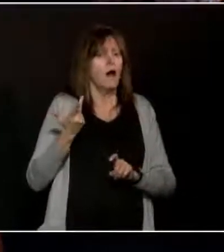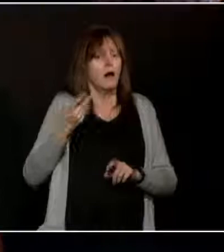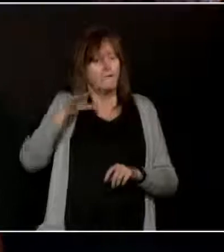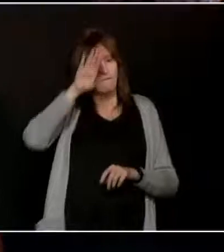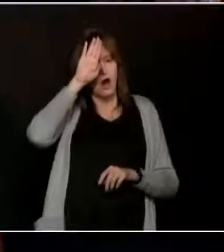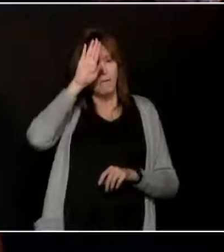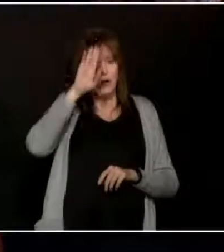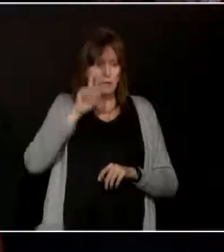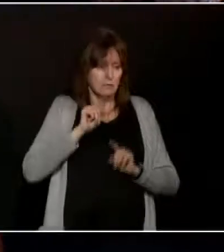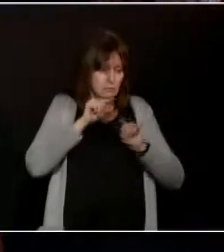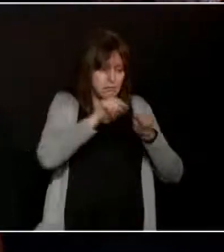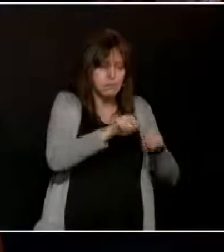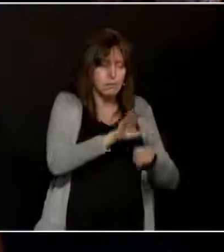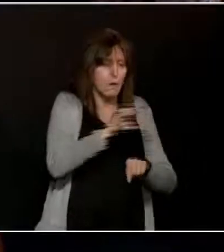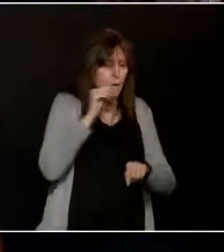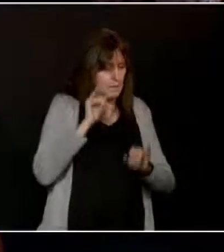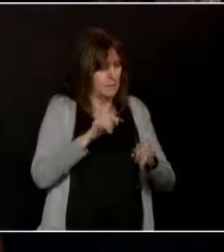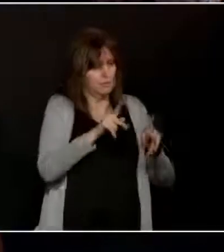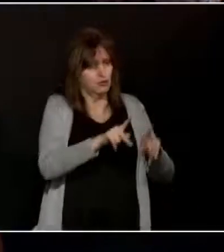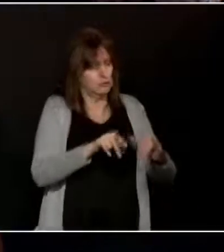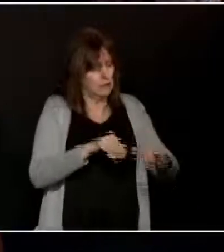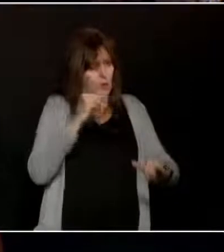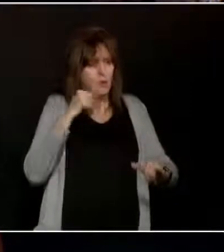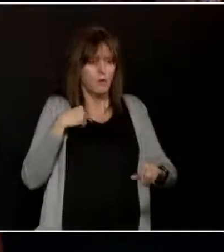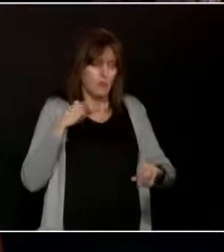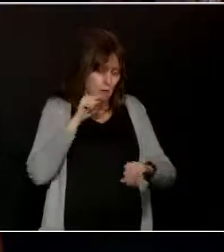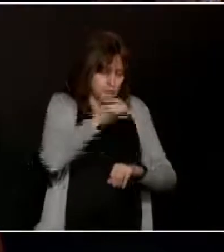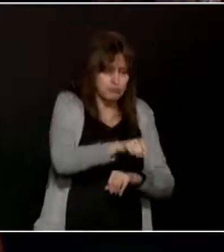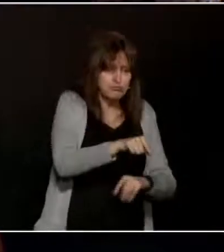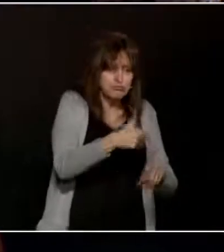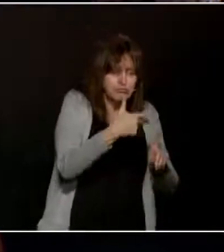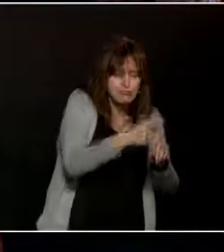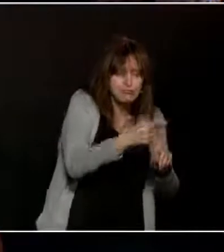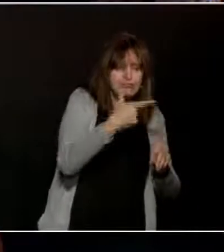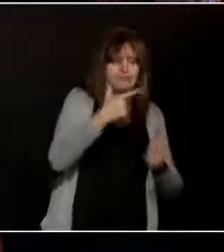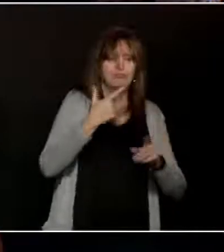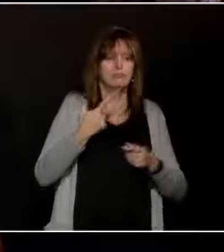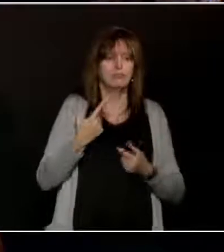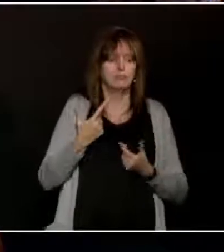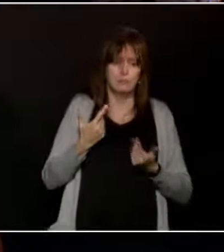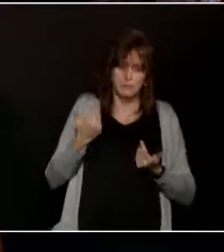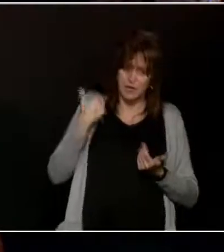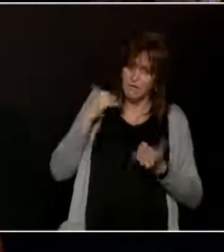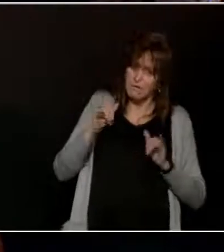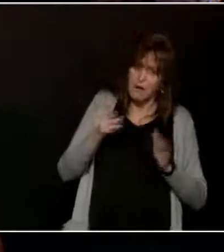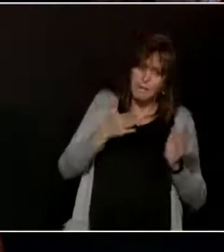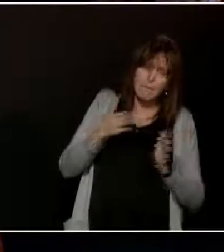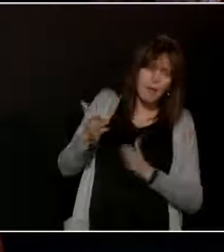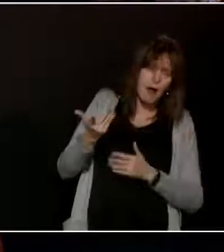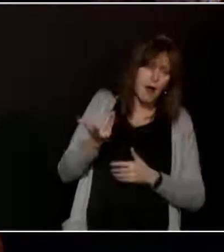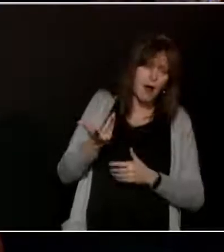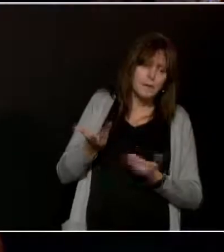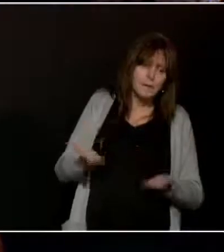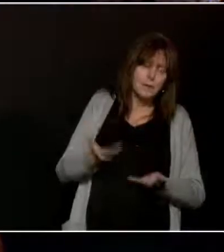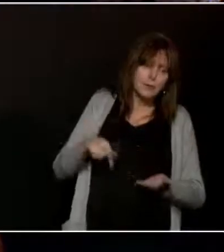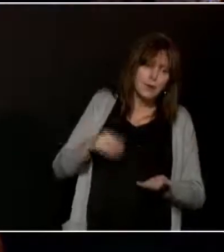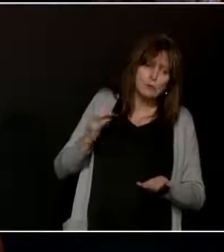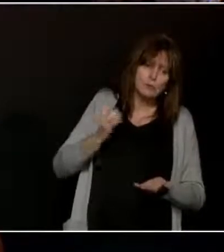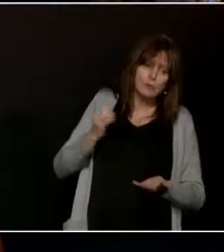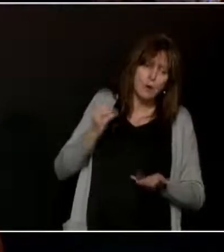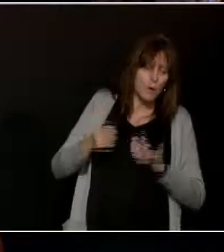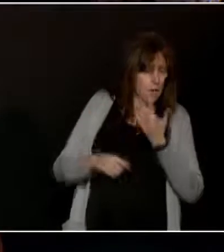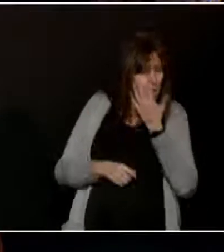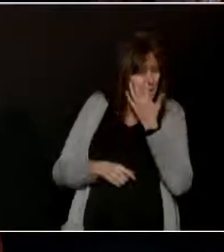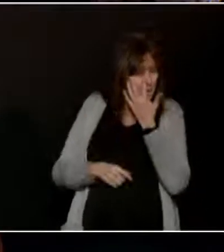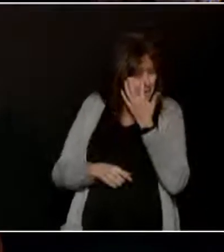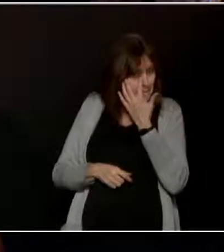to vaccinate them. Have we got anything like that in the offing? Dr. Heyer? Good afternoon. Thank